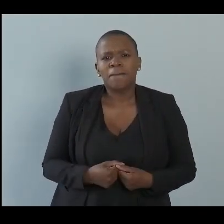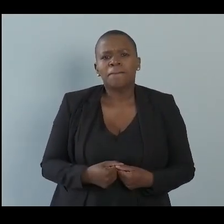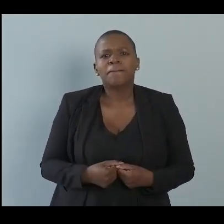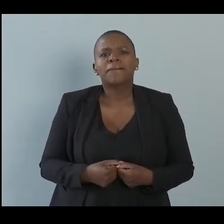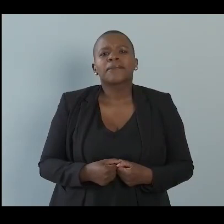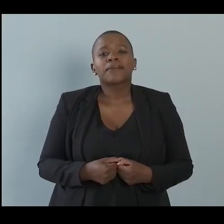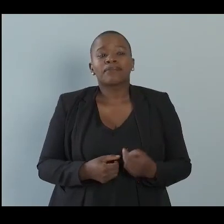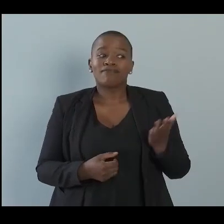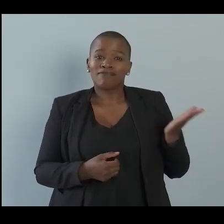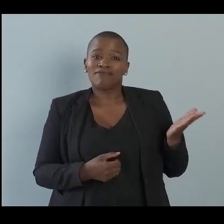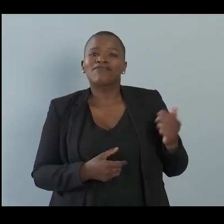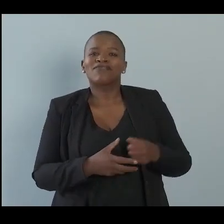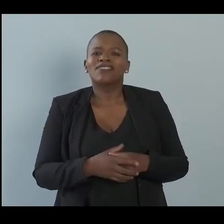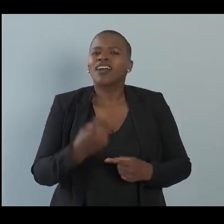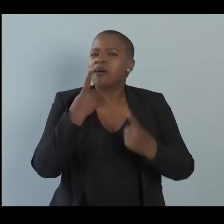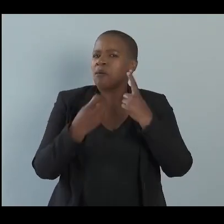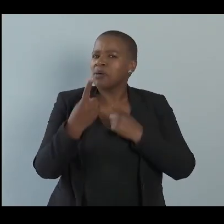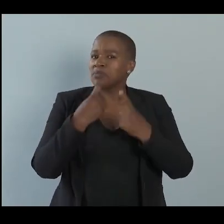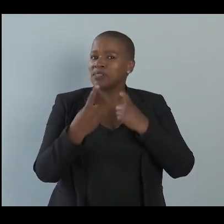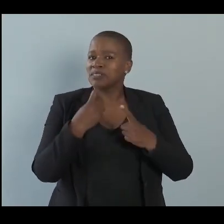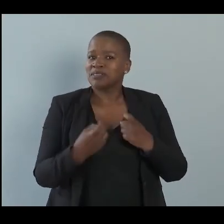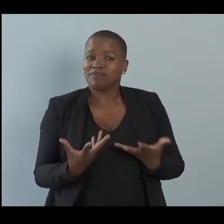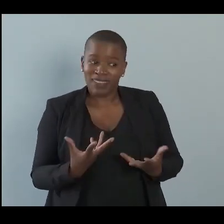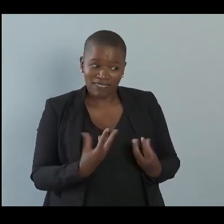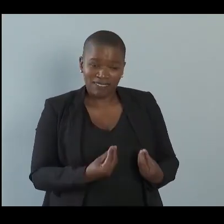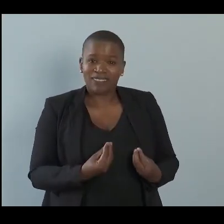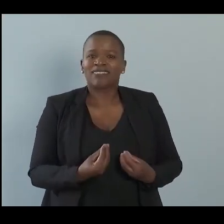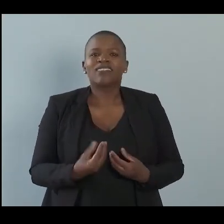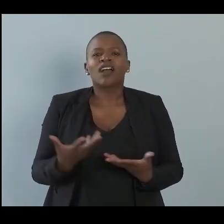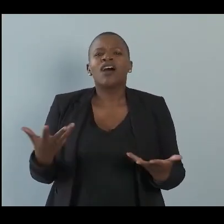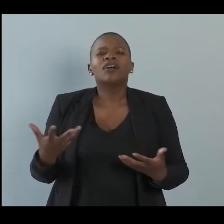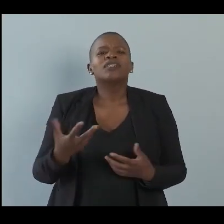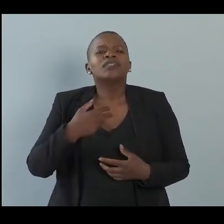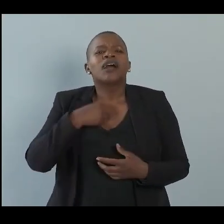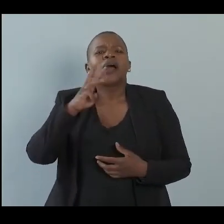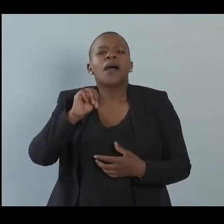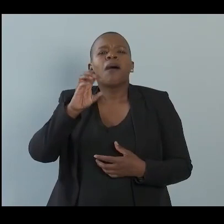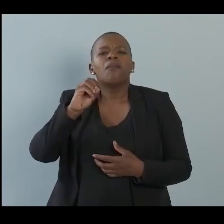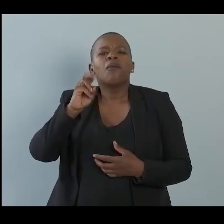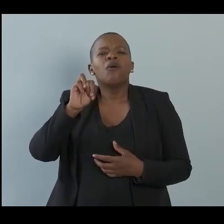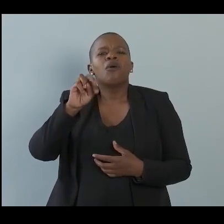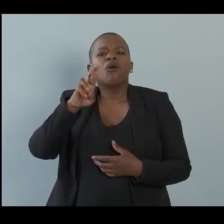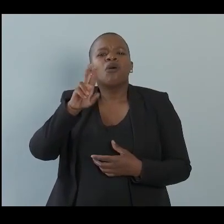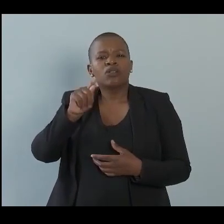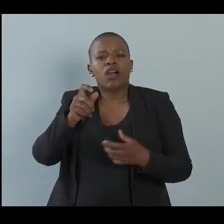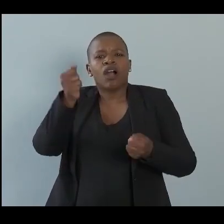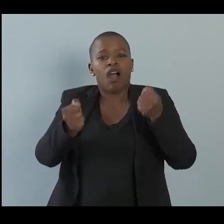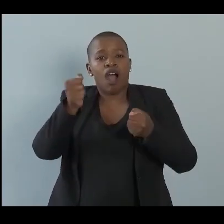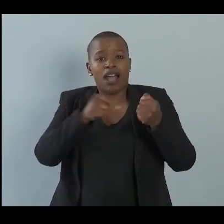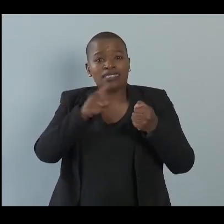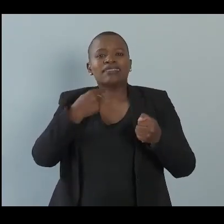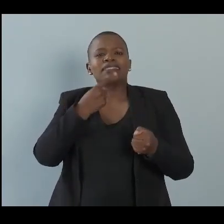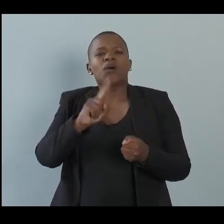of the questions coming through. Adam Esat from the Motor Industry Retirement Funds saying Altron released its